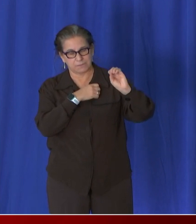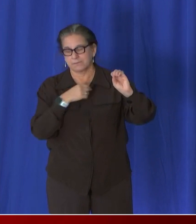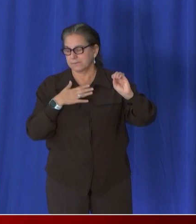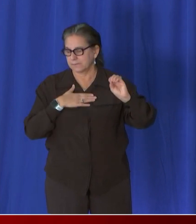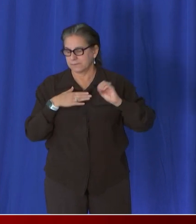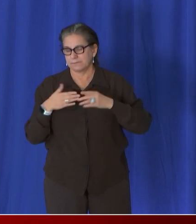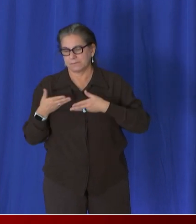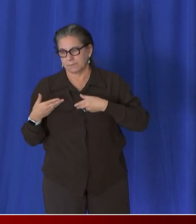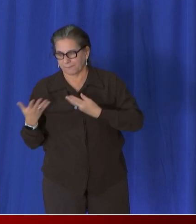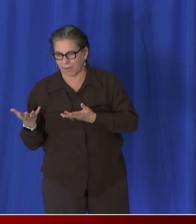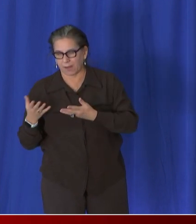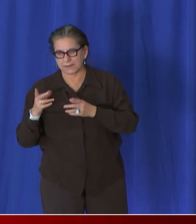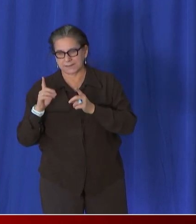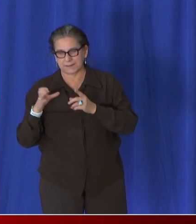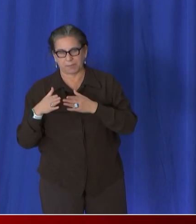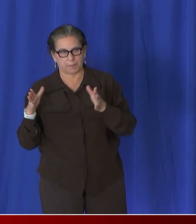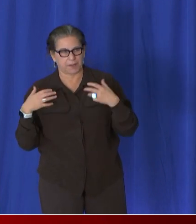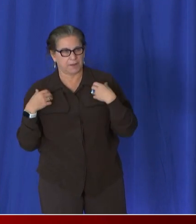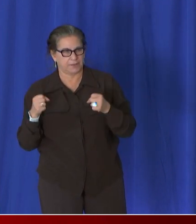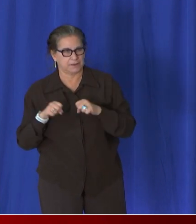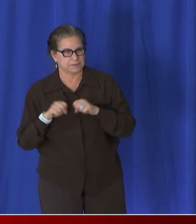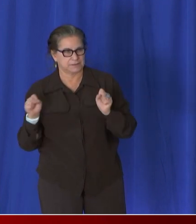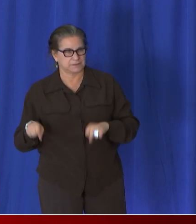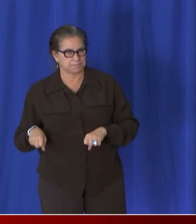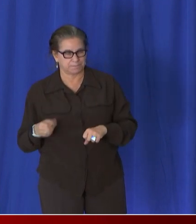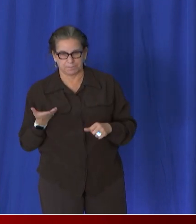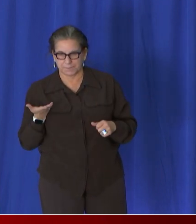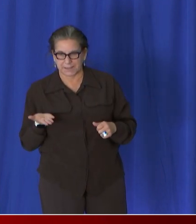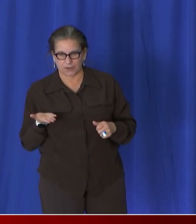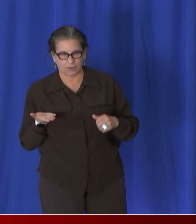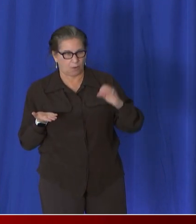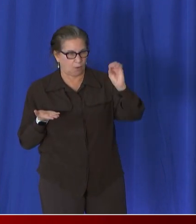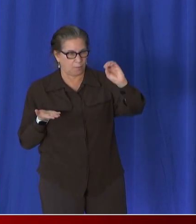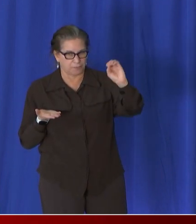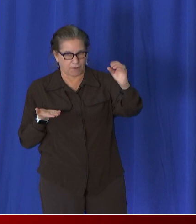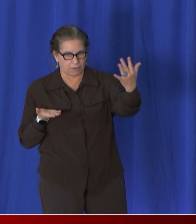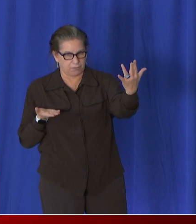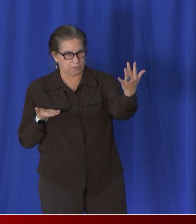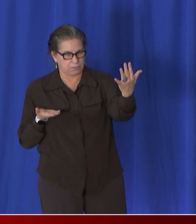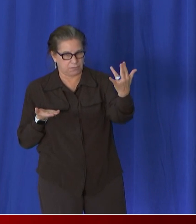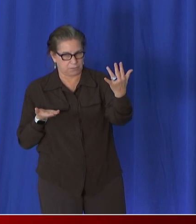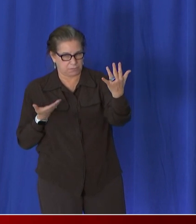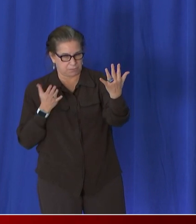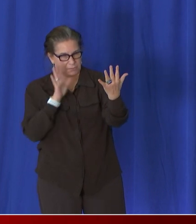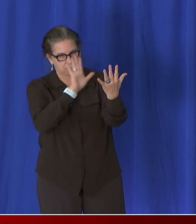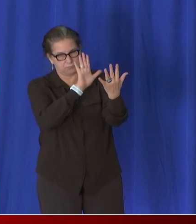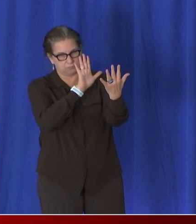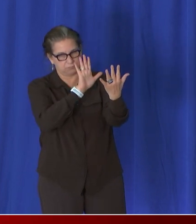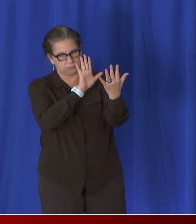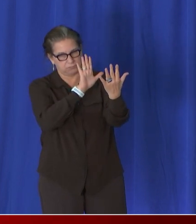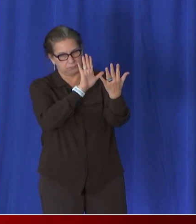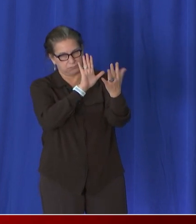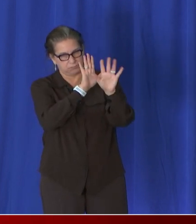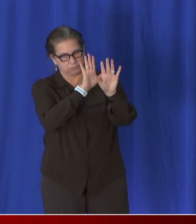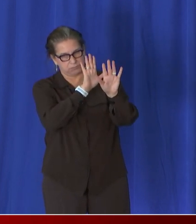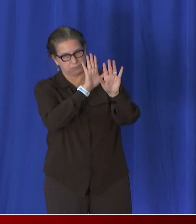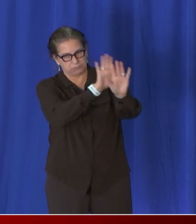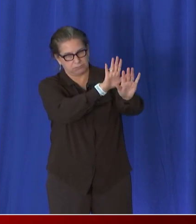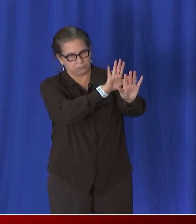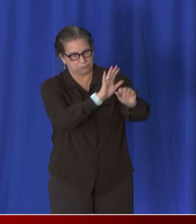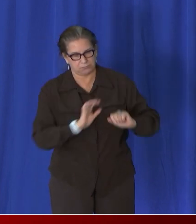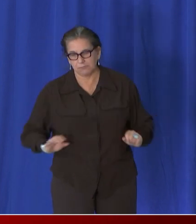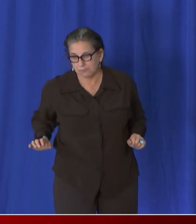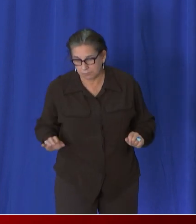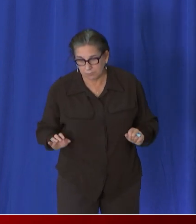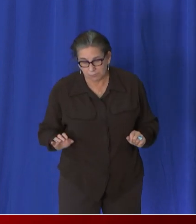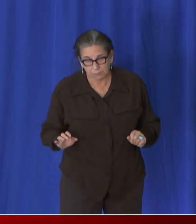resourced and able to respond in the worst case scenario. We've talked today about amping up our testing